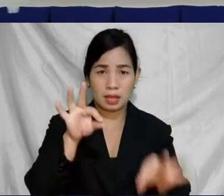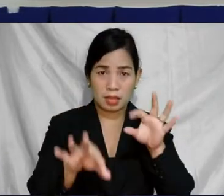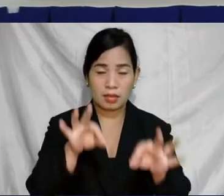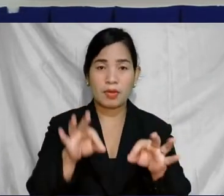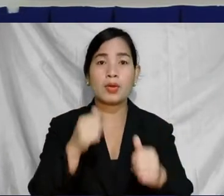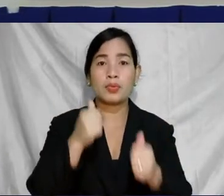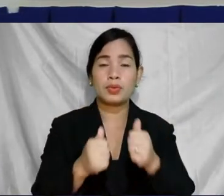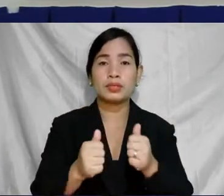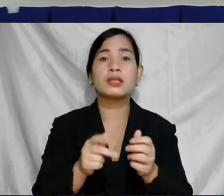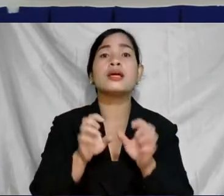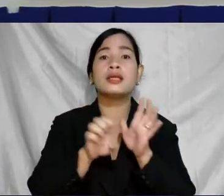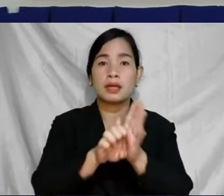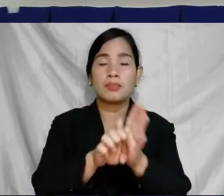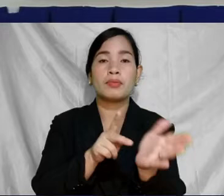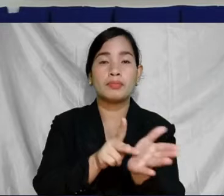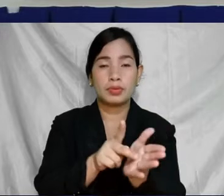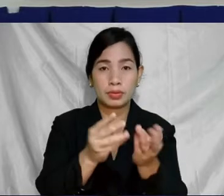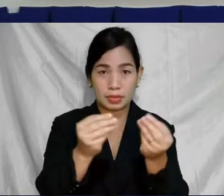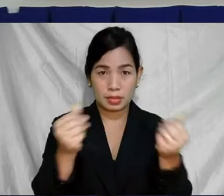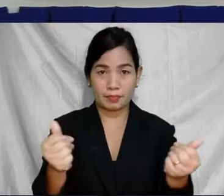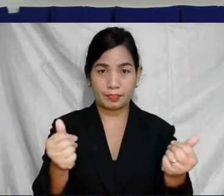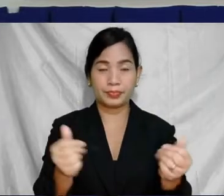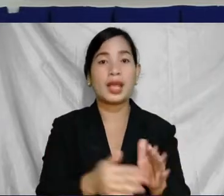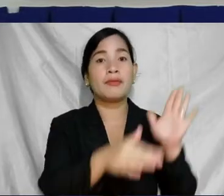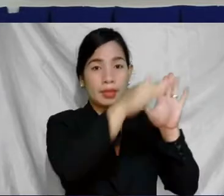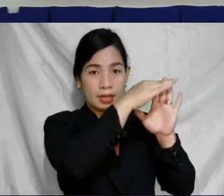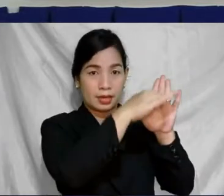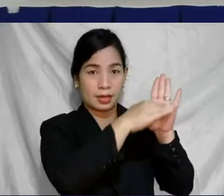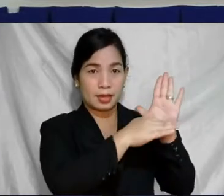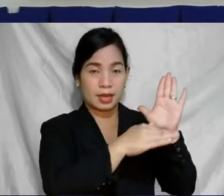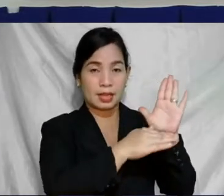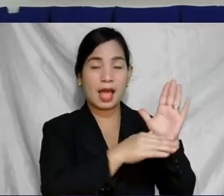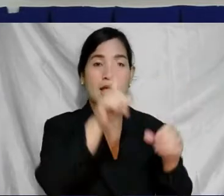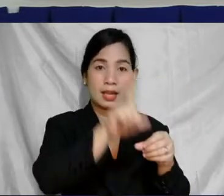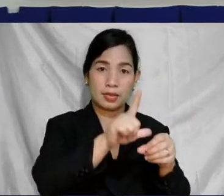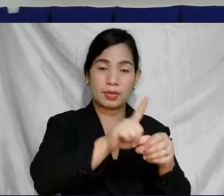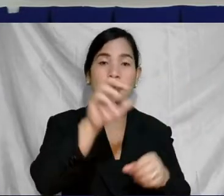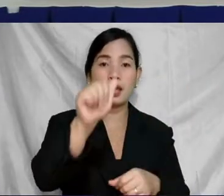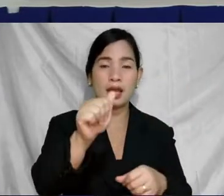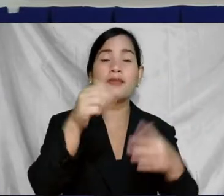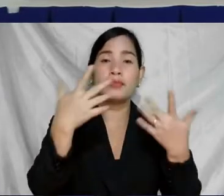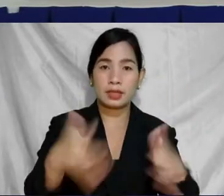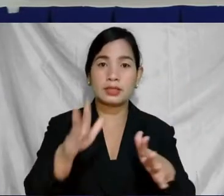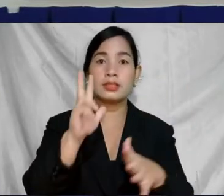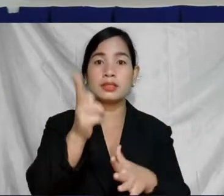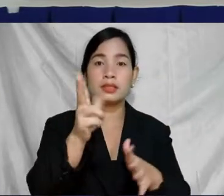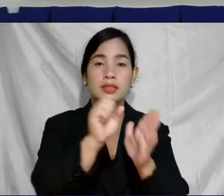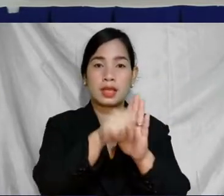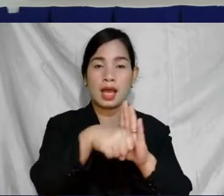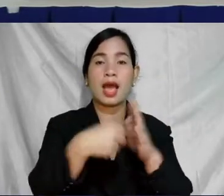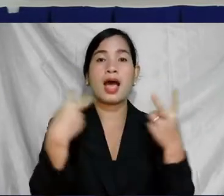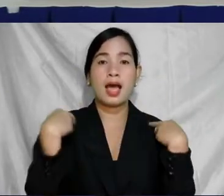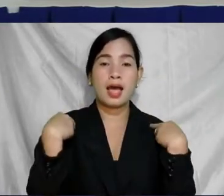substance? So I have here the data. For liquid A, after 30 seconds, it has a temperature of 100